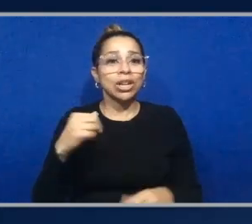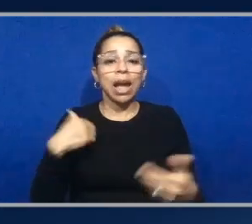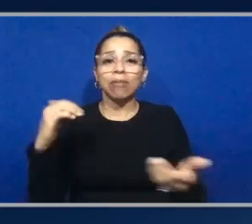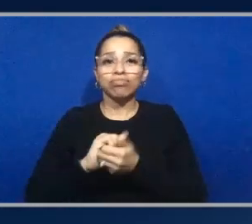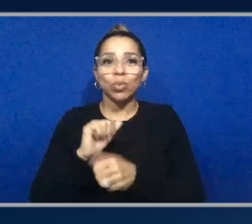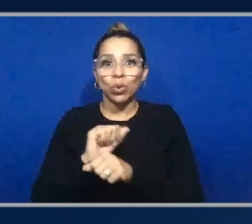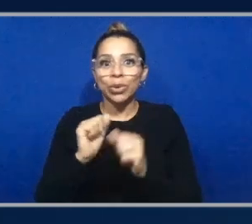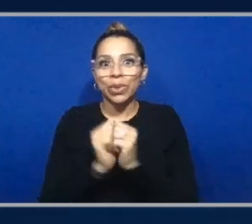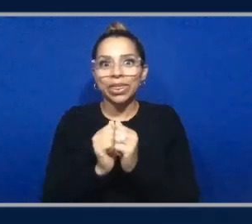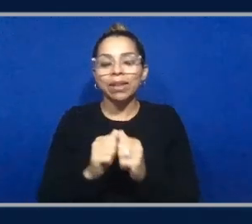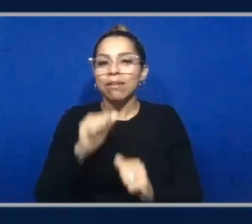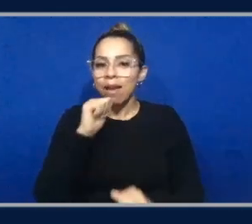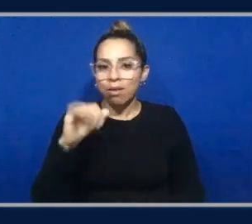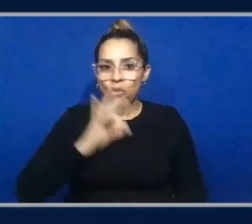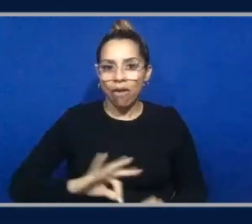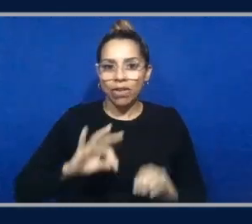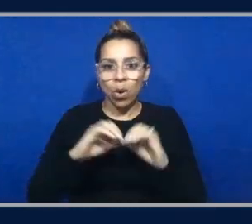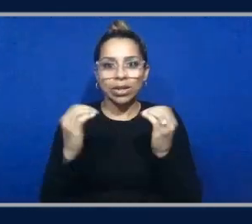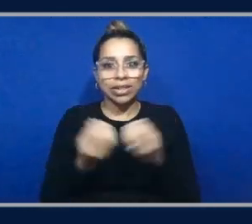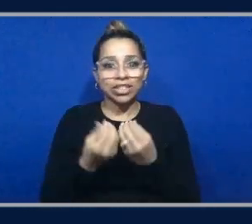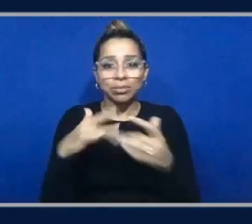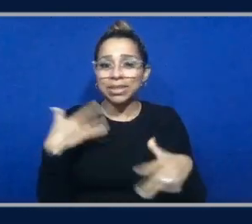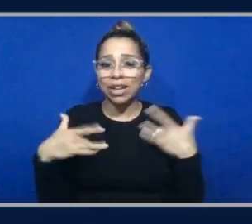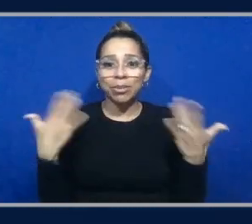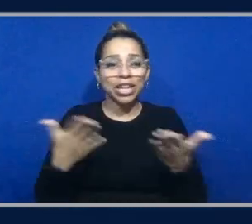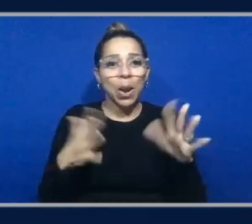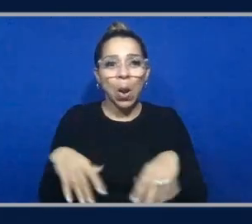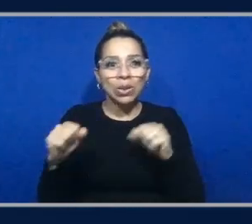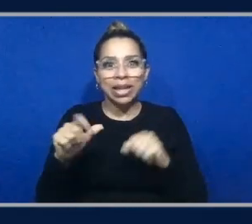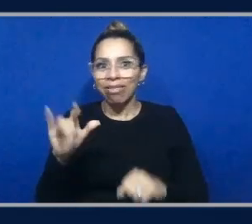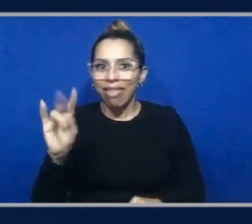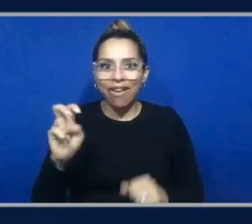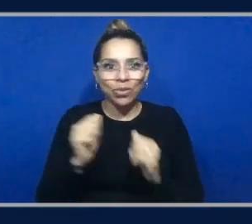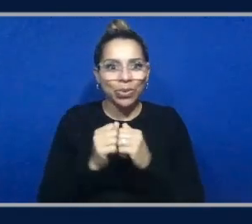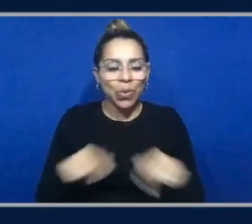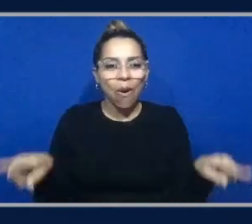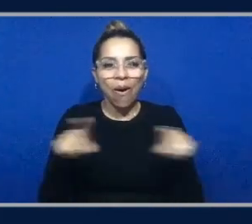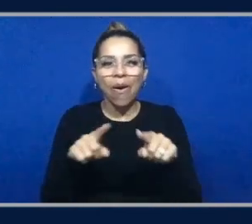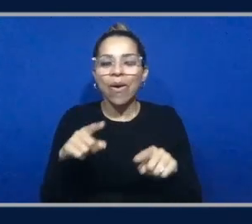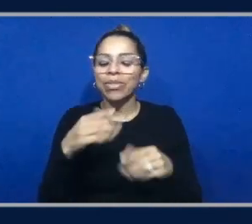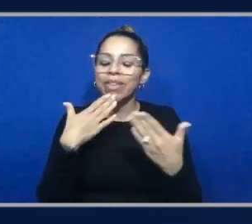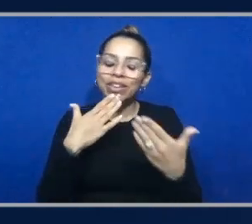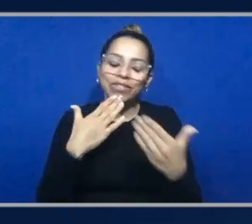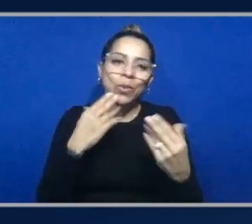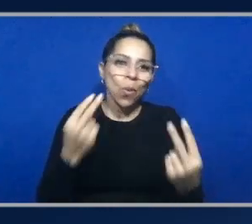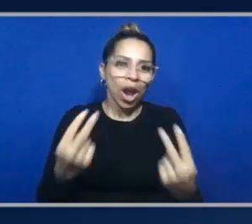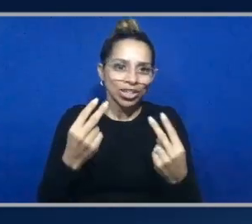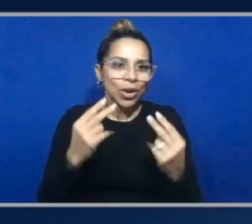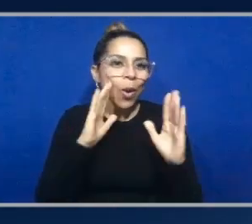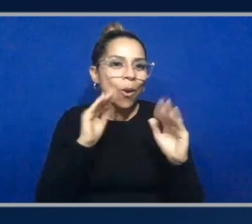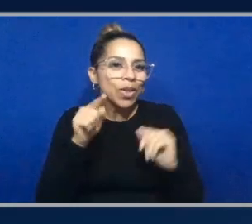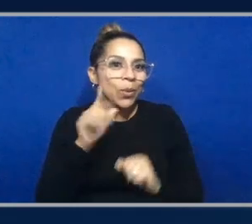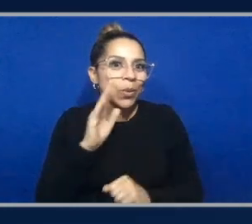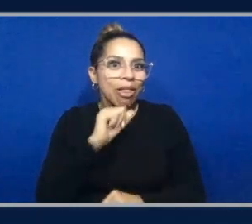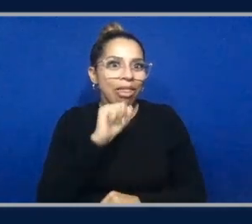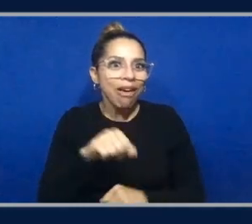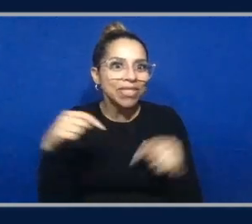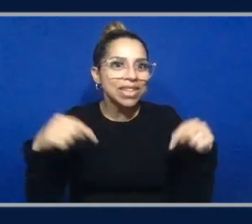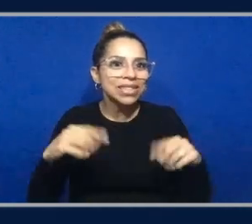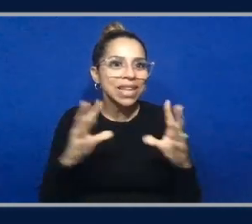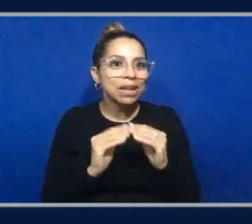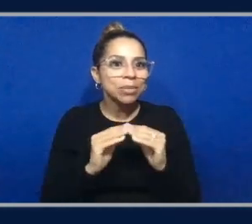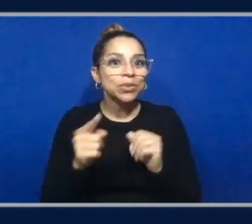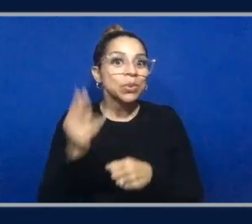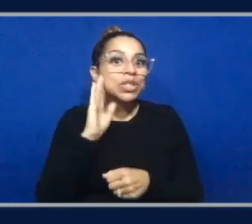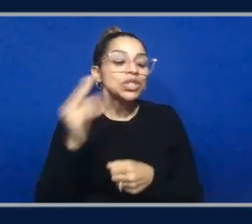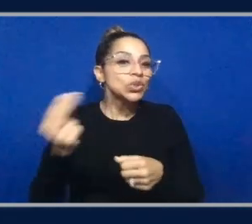back here live with you all. Thank you, everyone, for tuning in. We're hoping that you're going to love this segment and that you're going to want to join in and maybe ask some questions as we go through